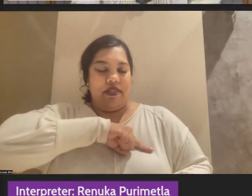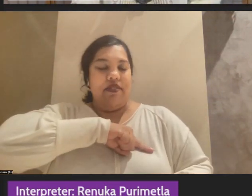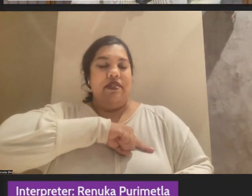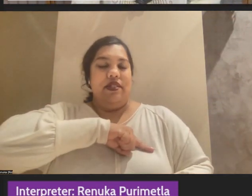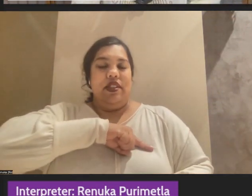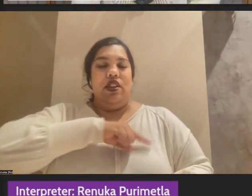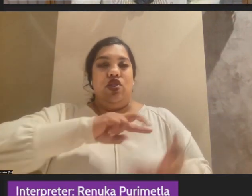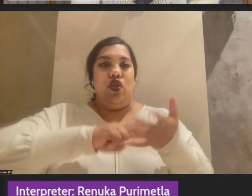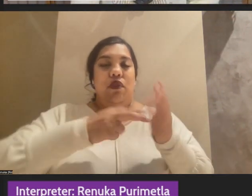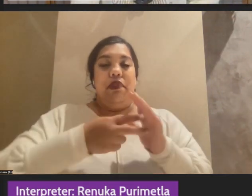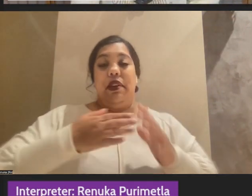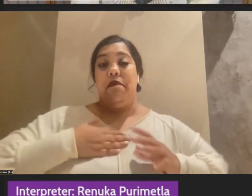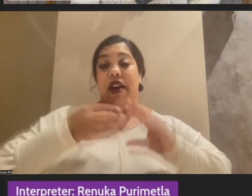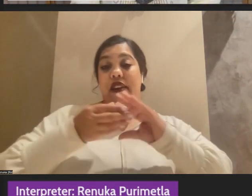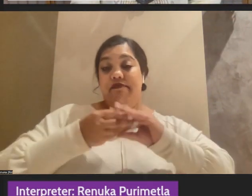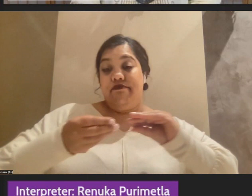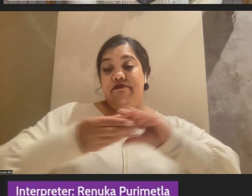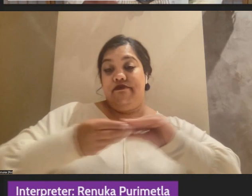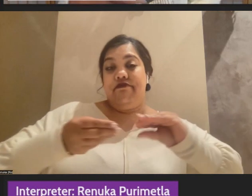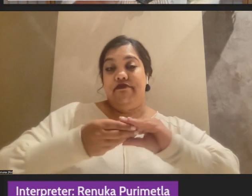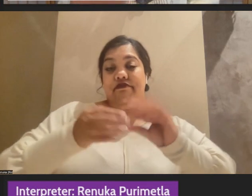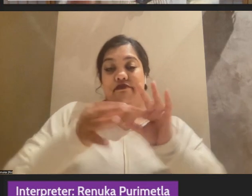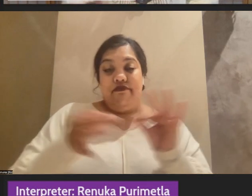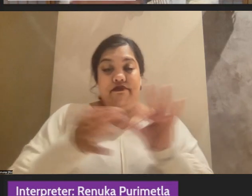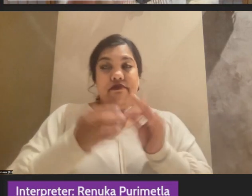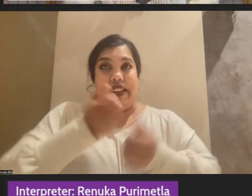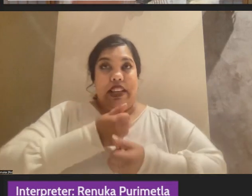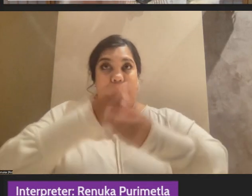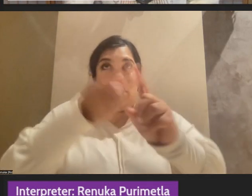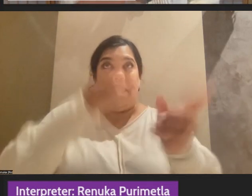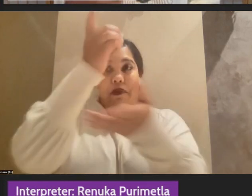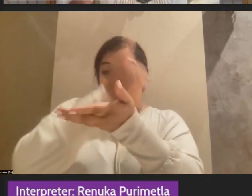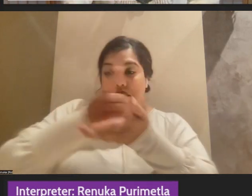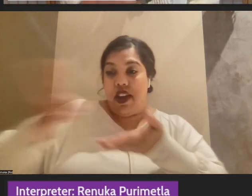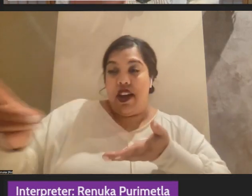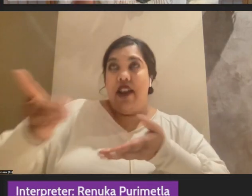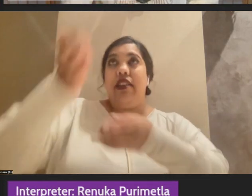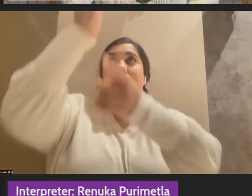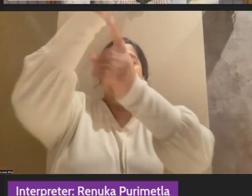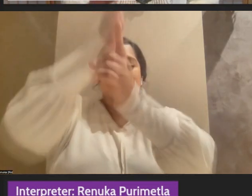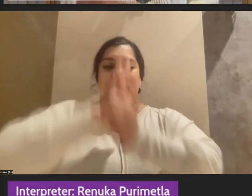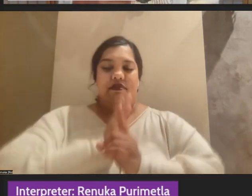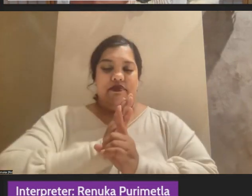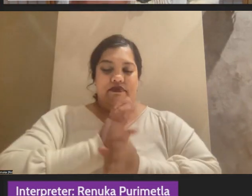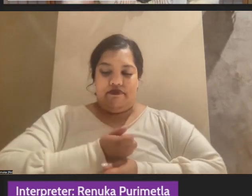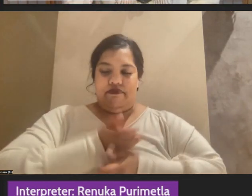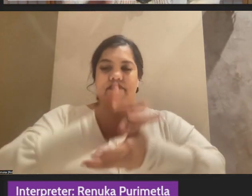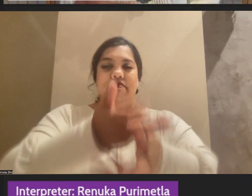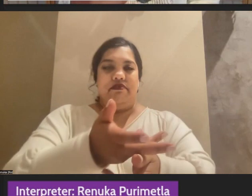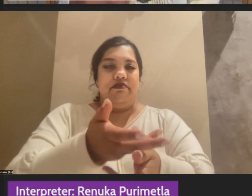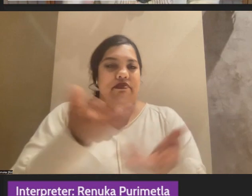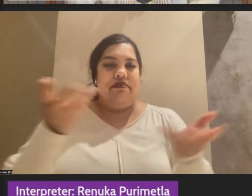the divine is all there is. So I allow these words to be spoken with a prophetic vision,